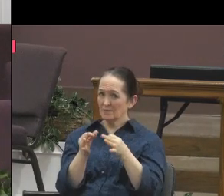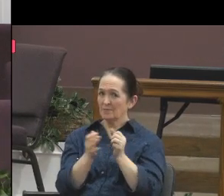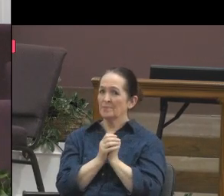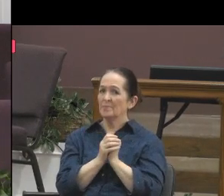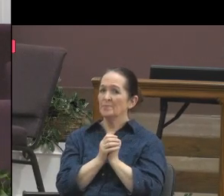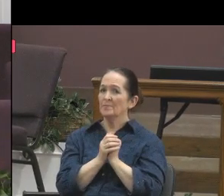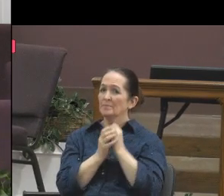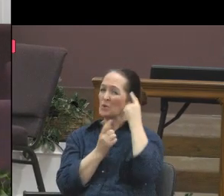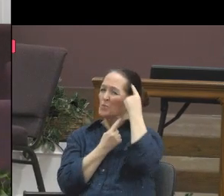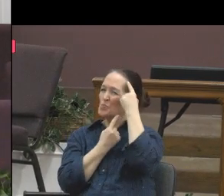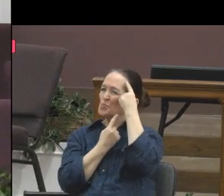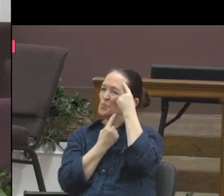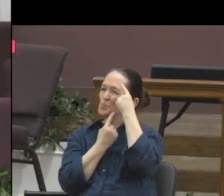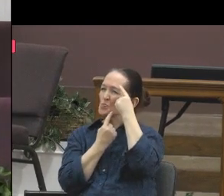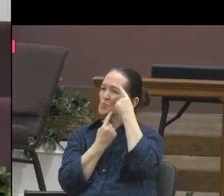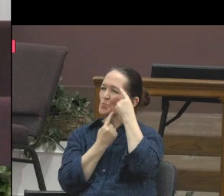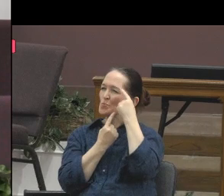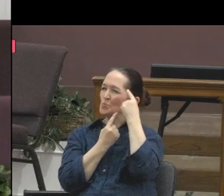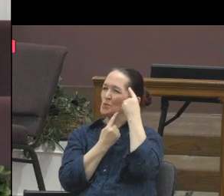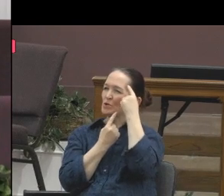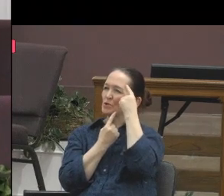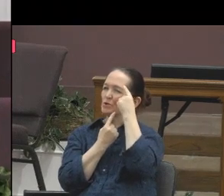I wonder